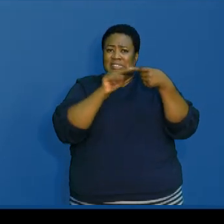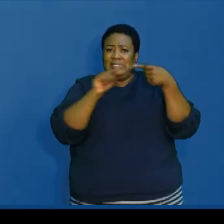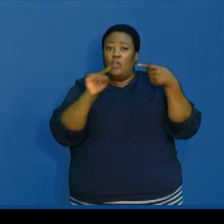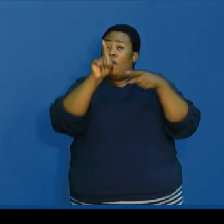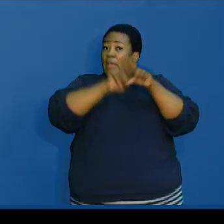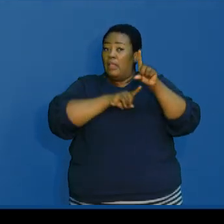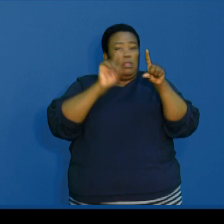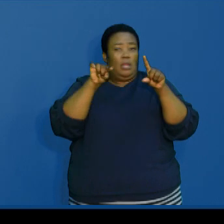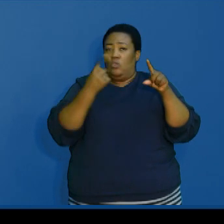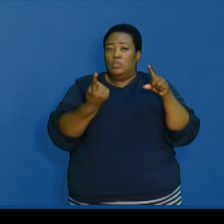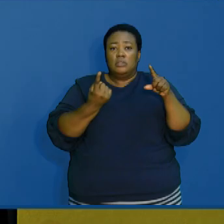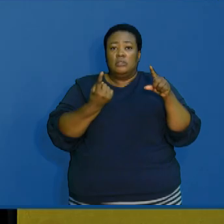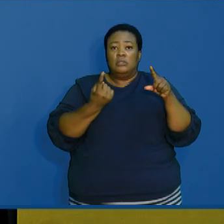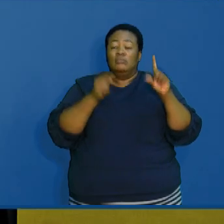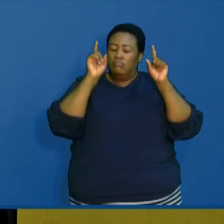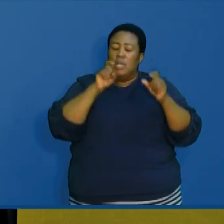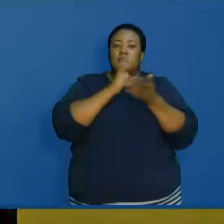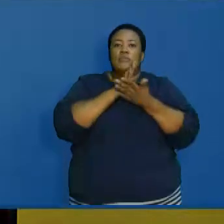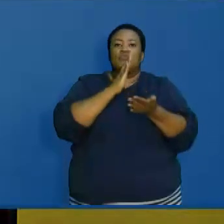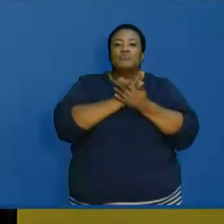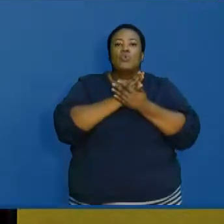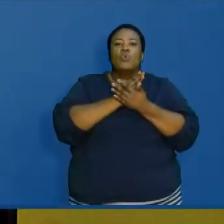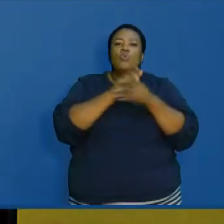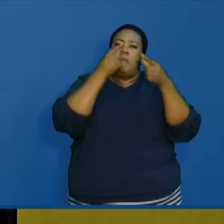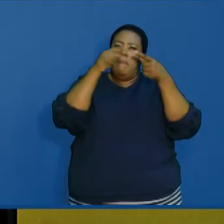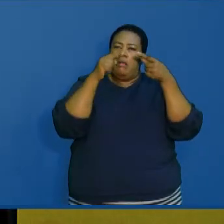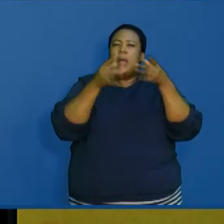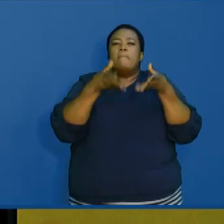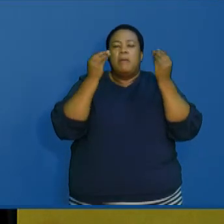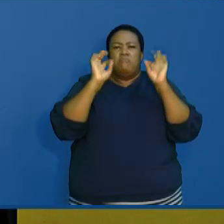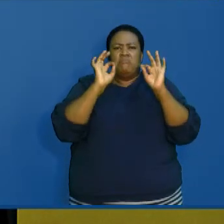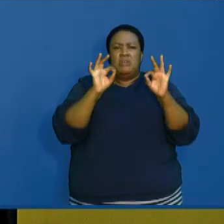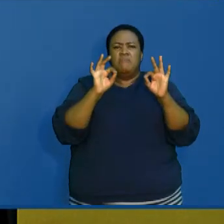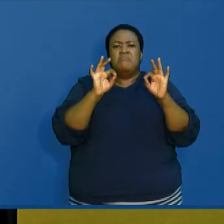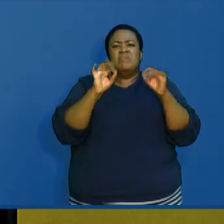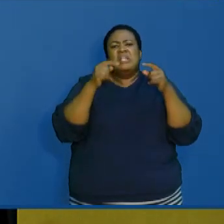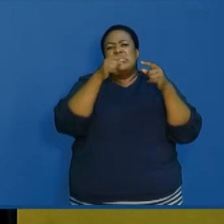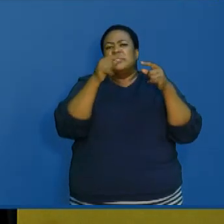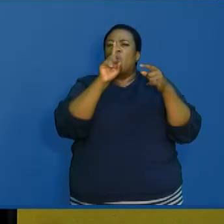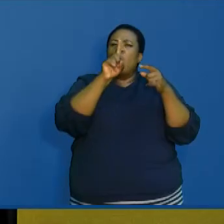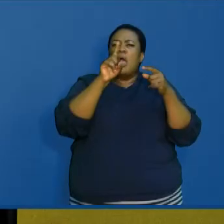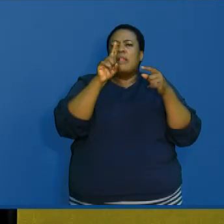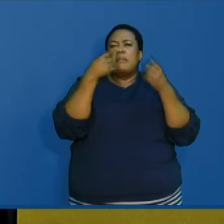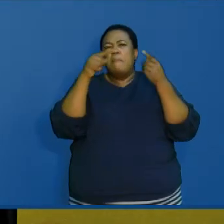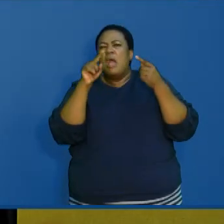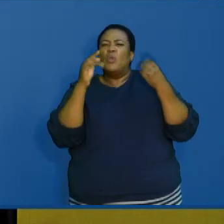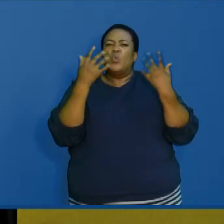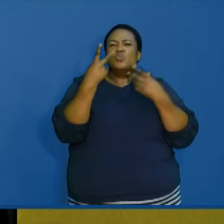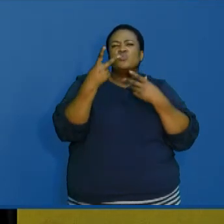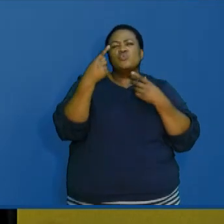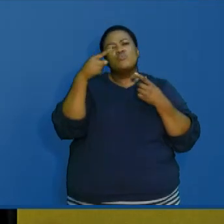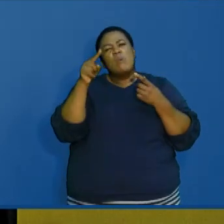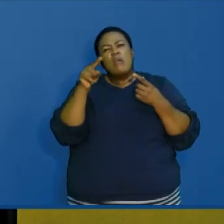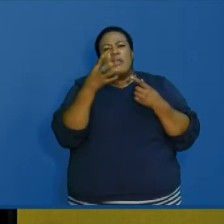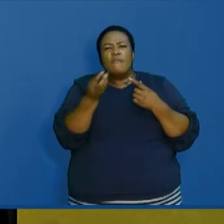fail. Ensure that you get the mark. They normally weigh about 1 mark or 2 marks. So you need